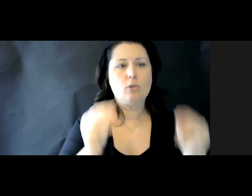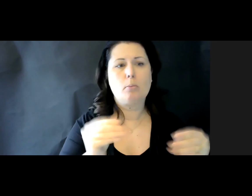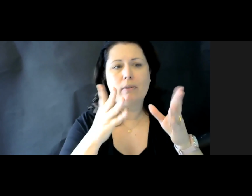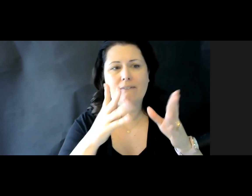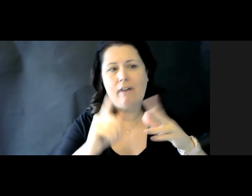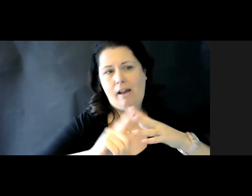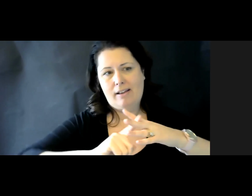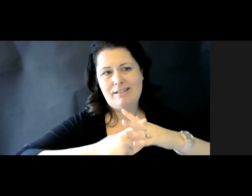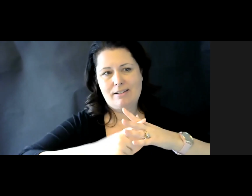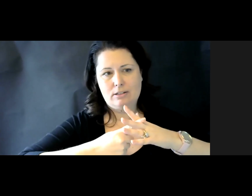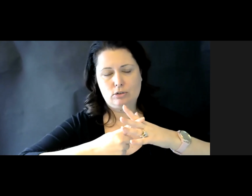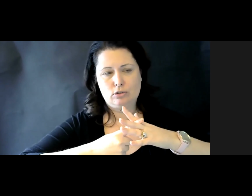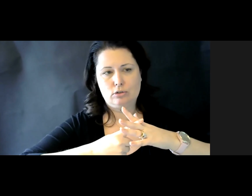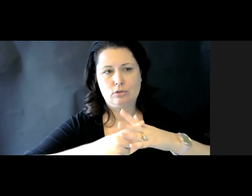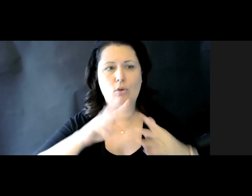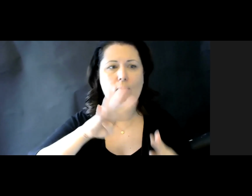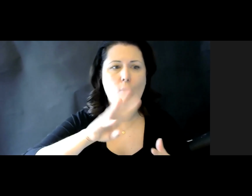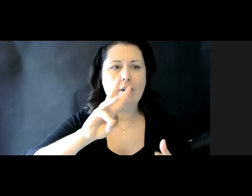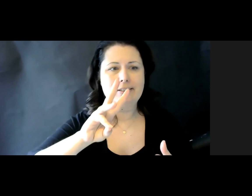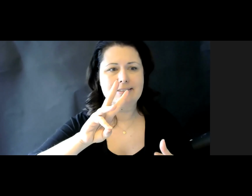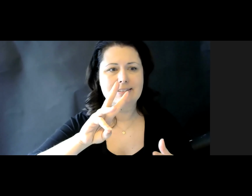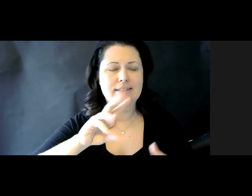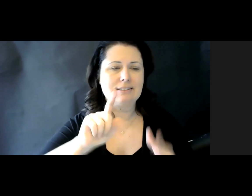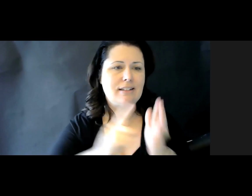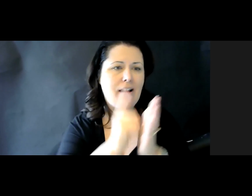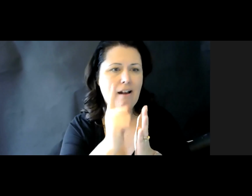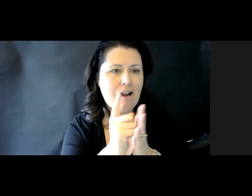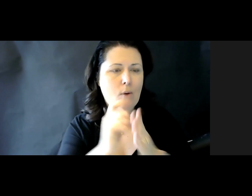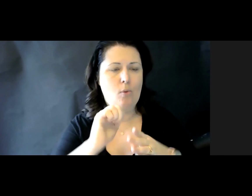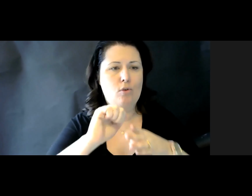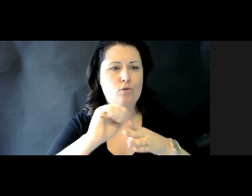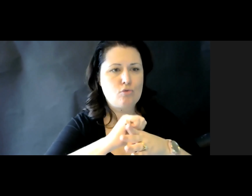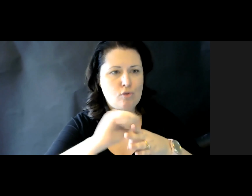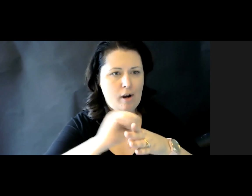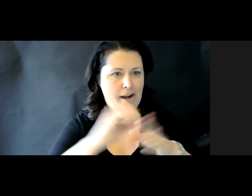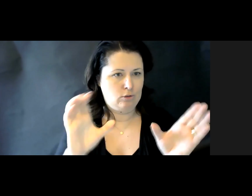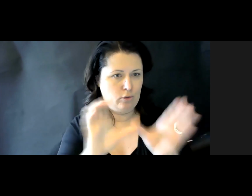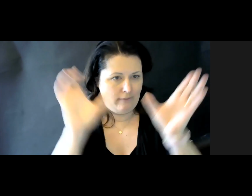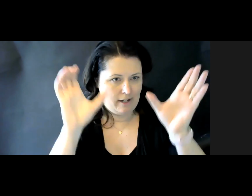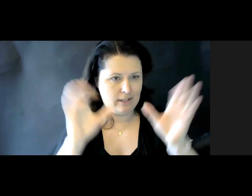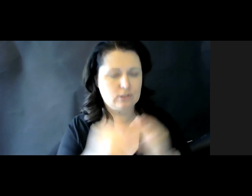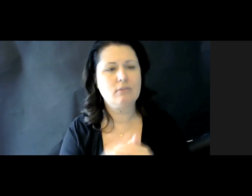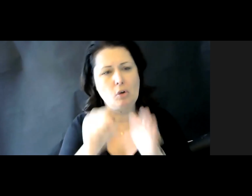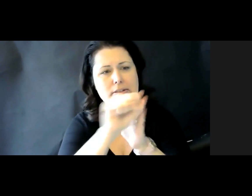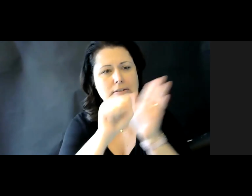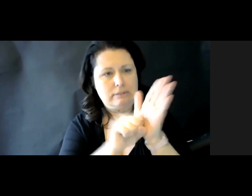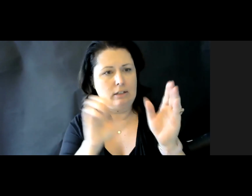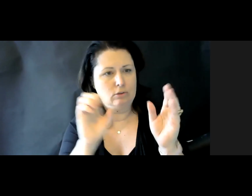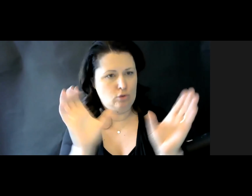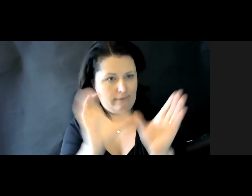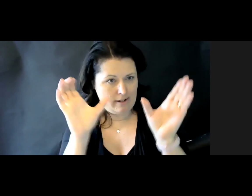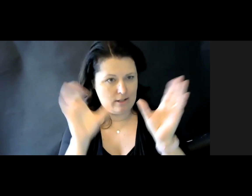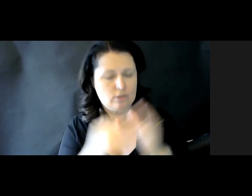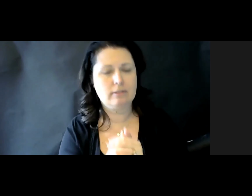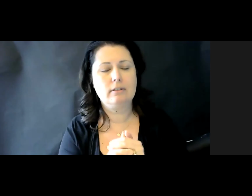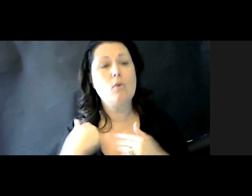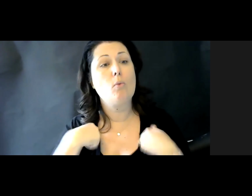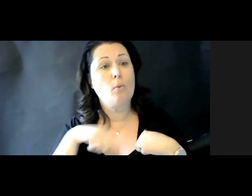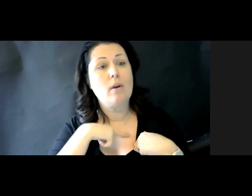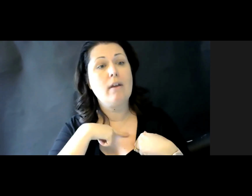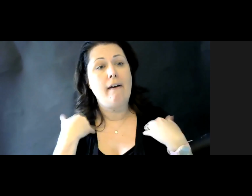initial 46-hour peer support certification training towards state certification. We actually have one of